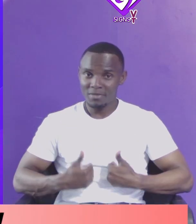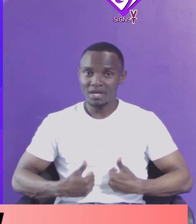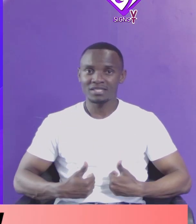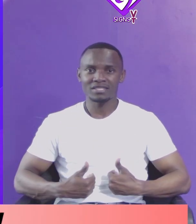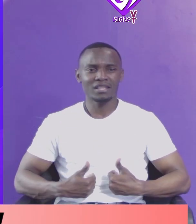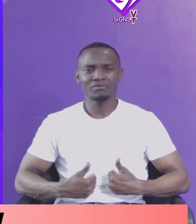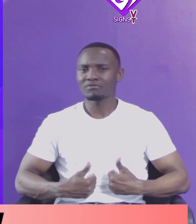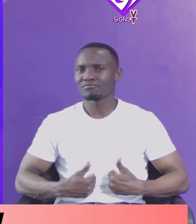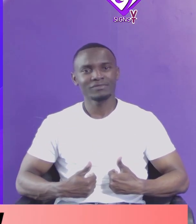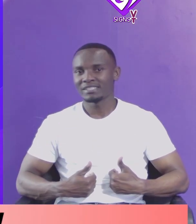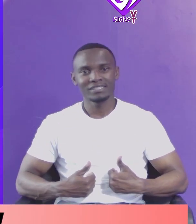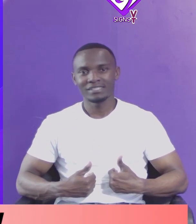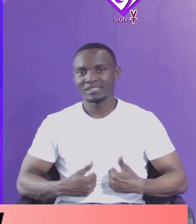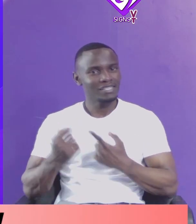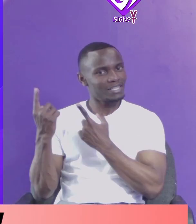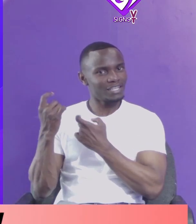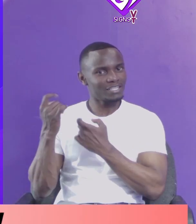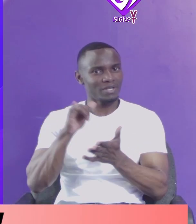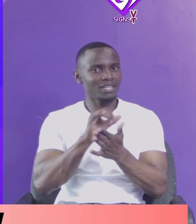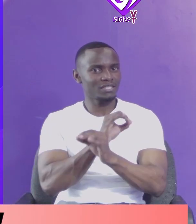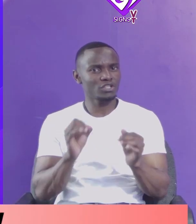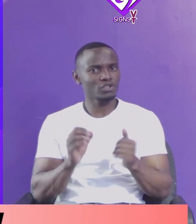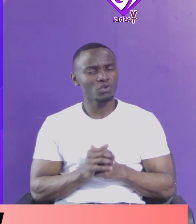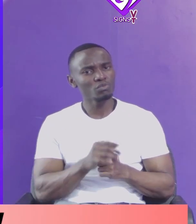not anticipating such kind of result. Perhaps let's start from there.